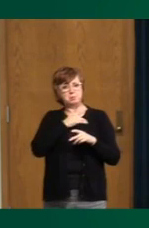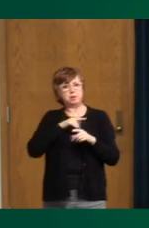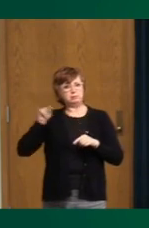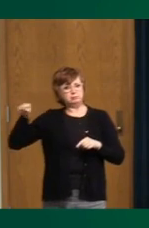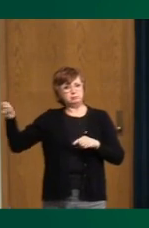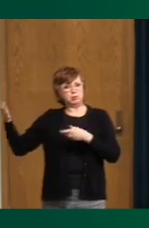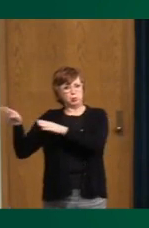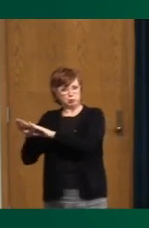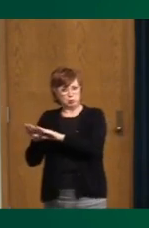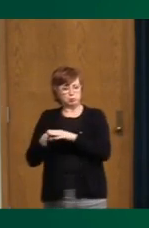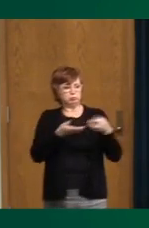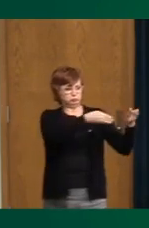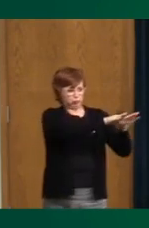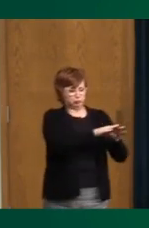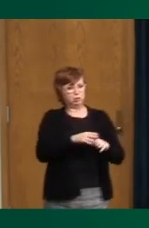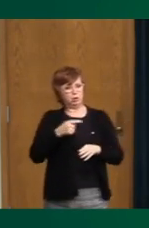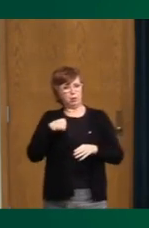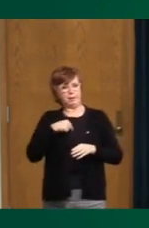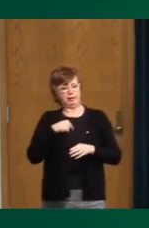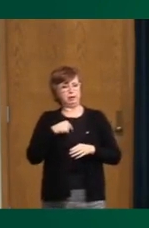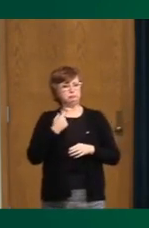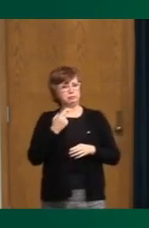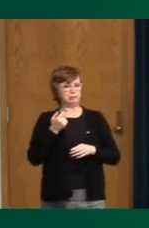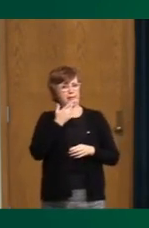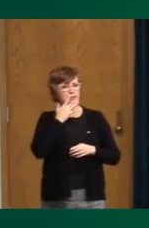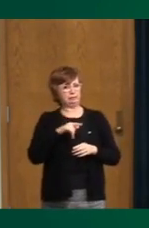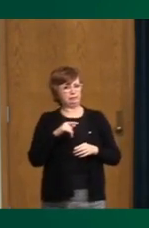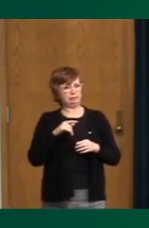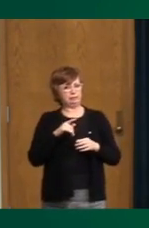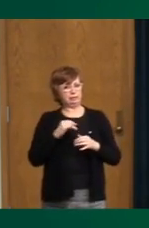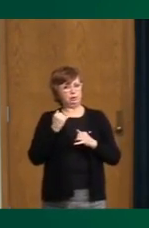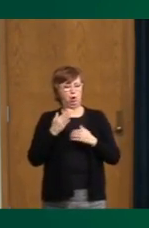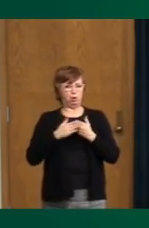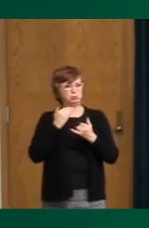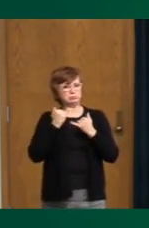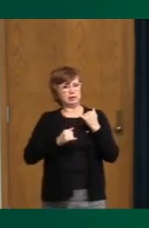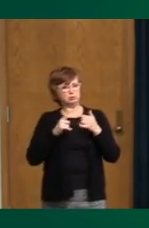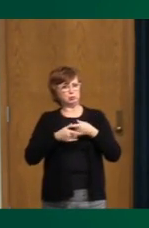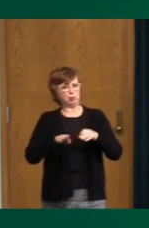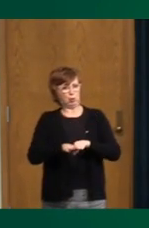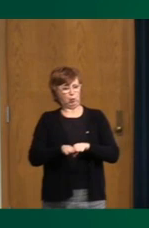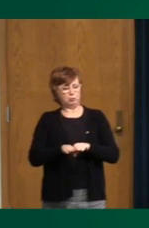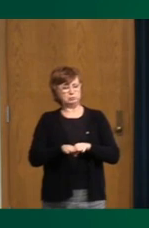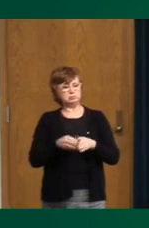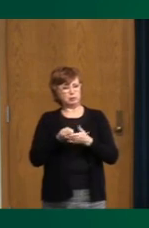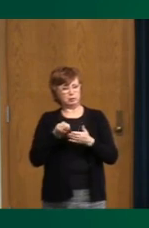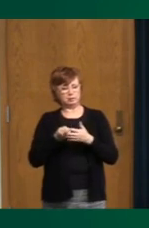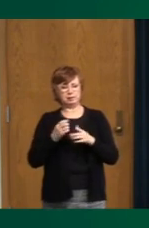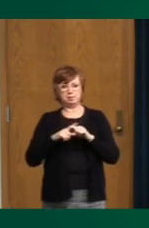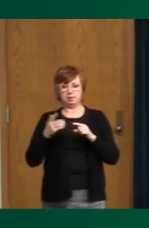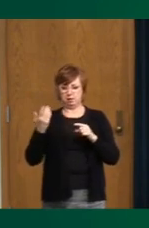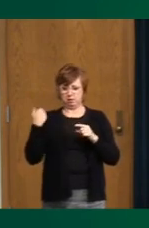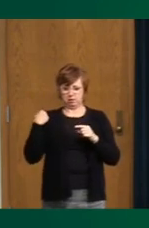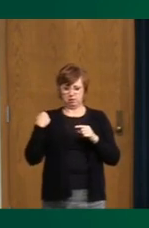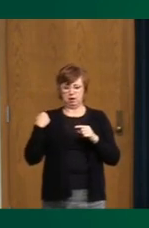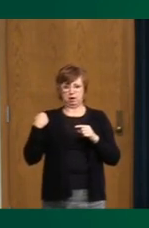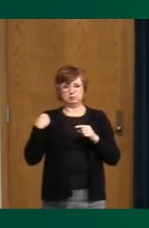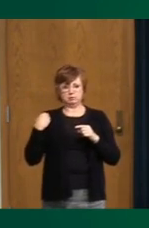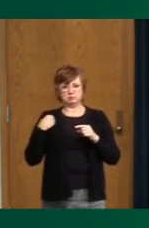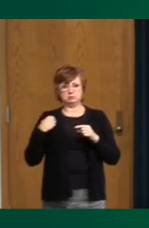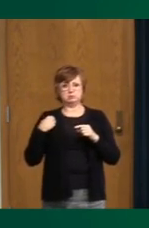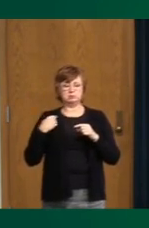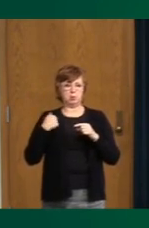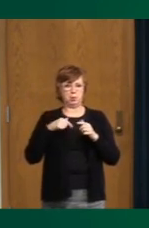which were pretty good. And then we were one of the first provinces to reopen our economy and our community and sectors of our community, like